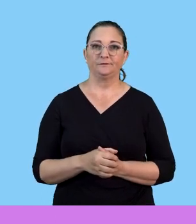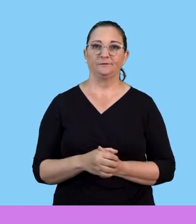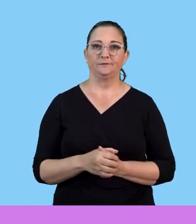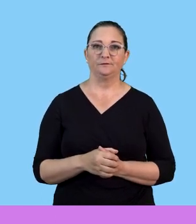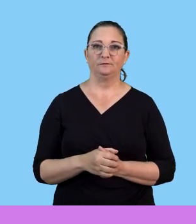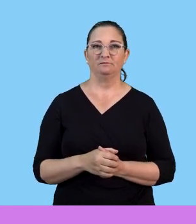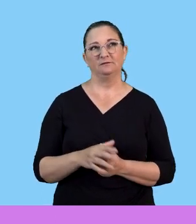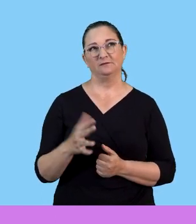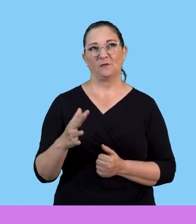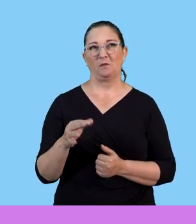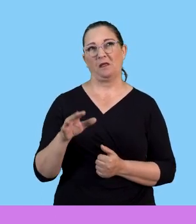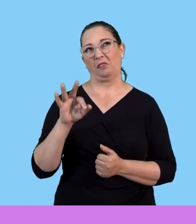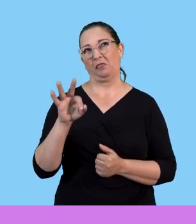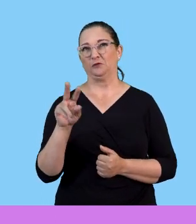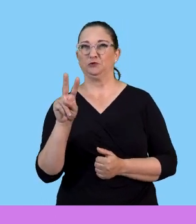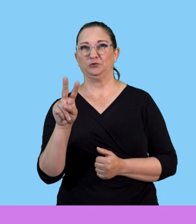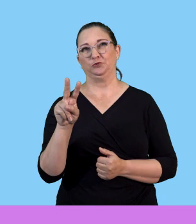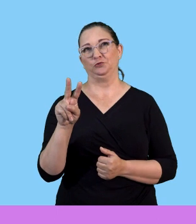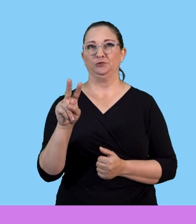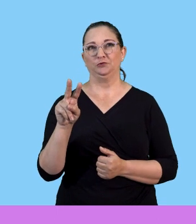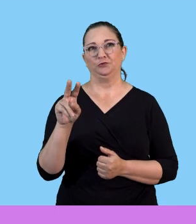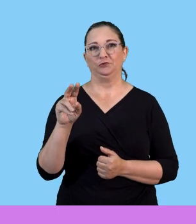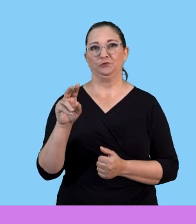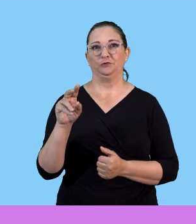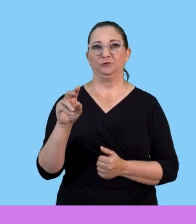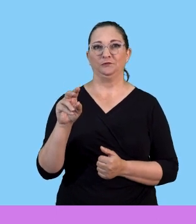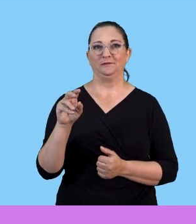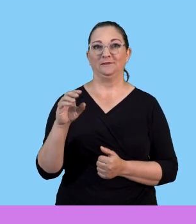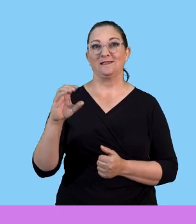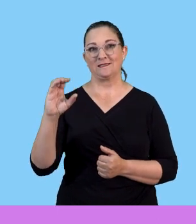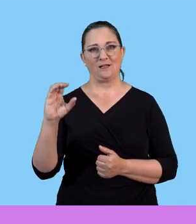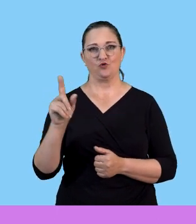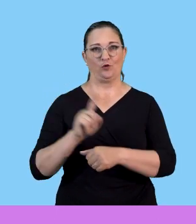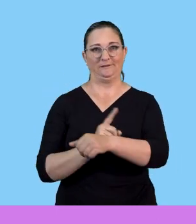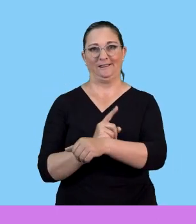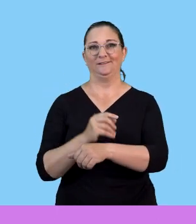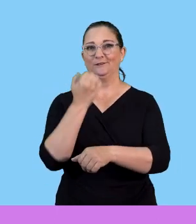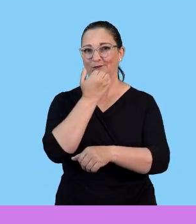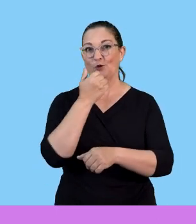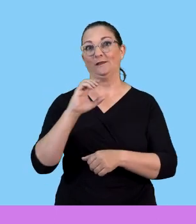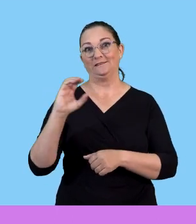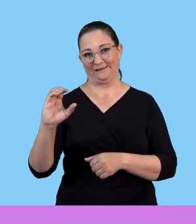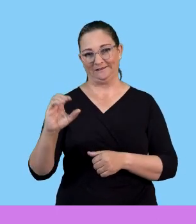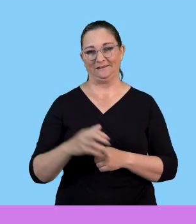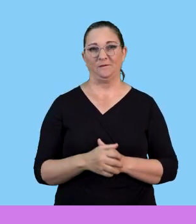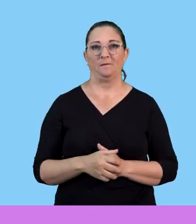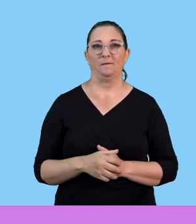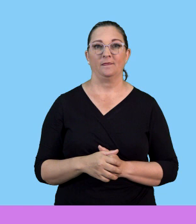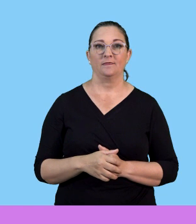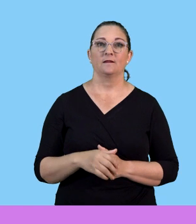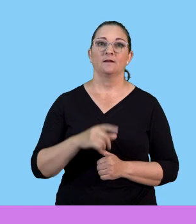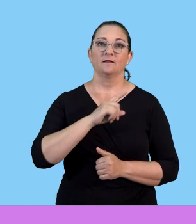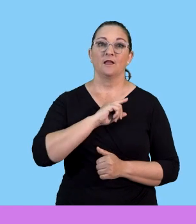0.315 rand. It's almost 32 seconds. Oh, cents, not seconds, sorry for